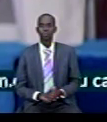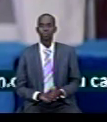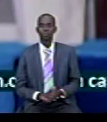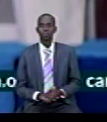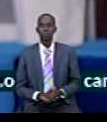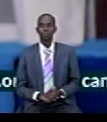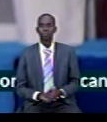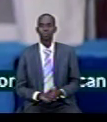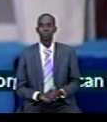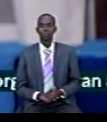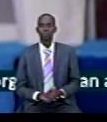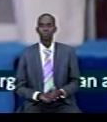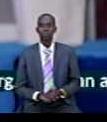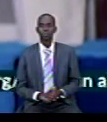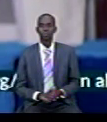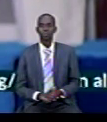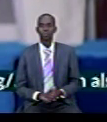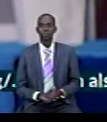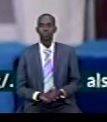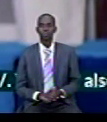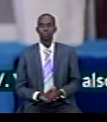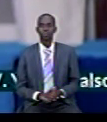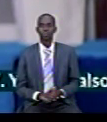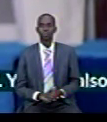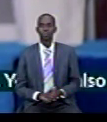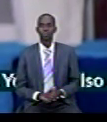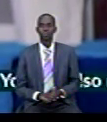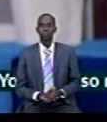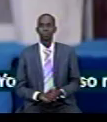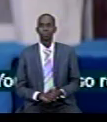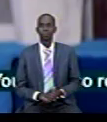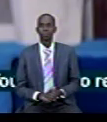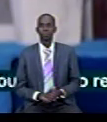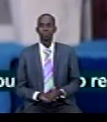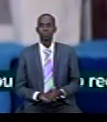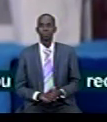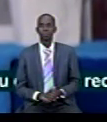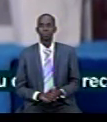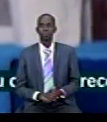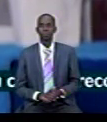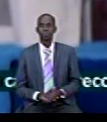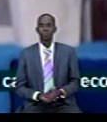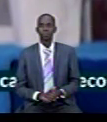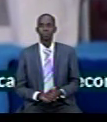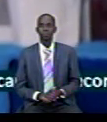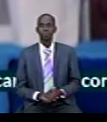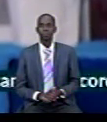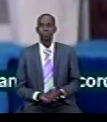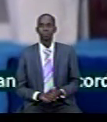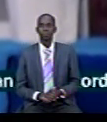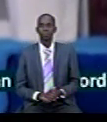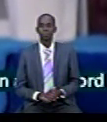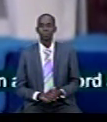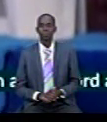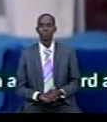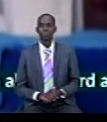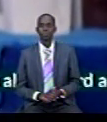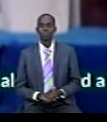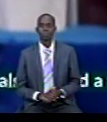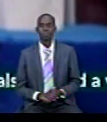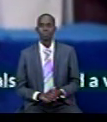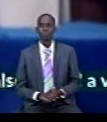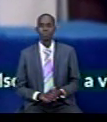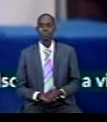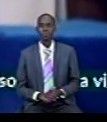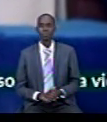ya fara bude ya ma bude a cikin sunan Yesu ina ce ma Ubangiji na gode Ubangiji Allah